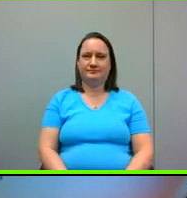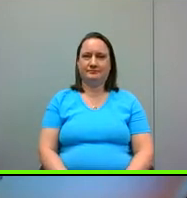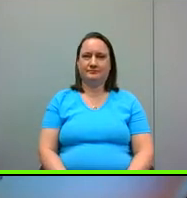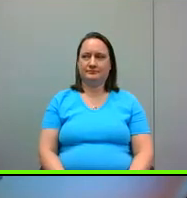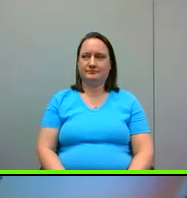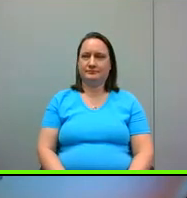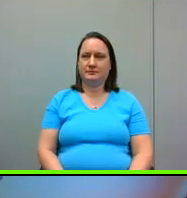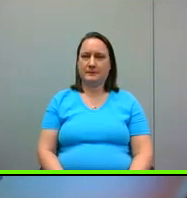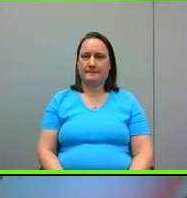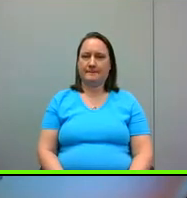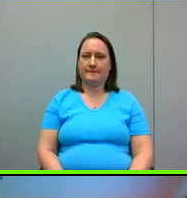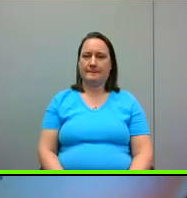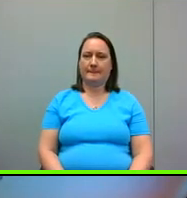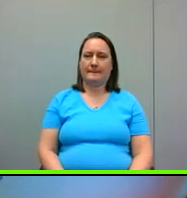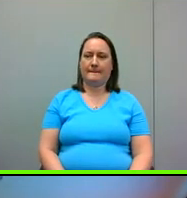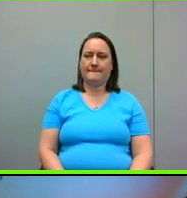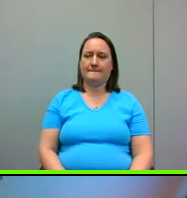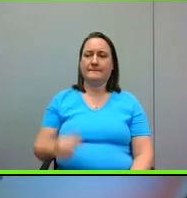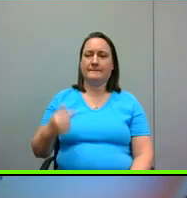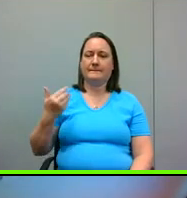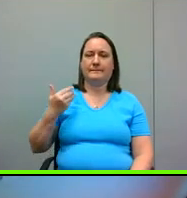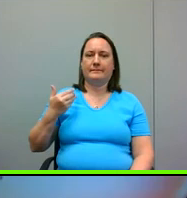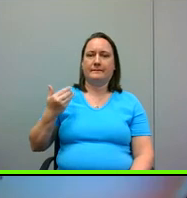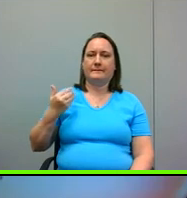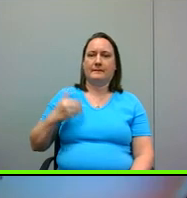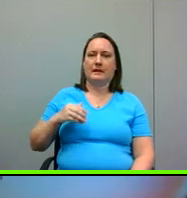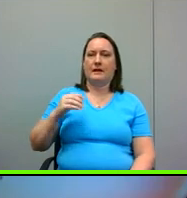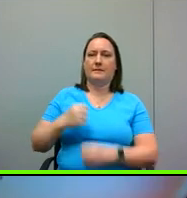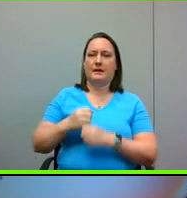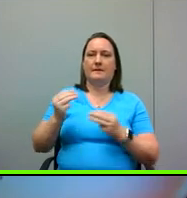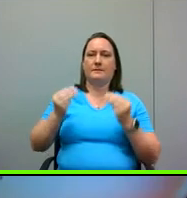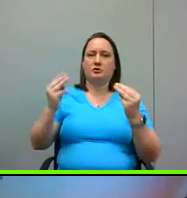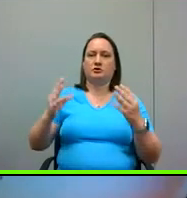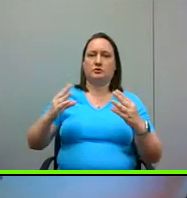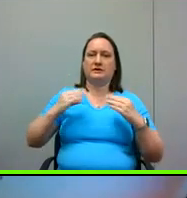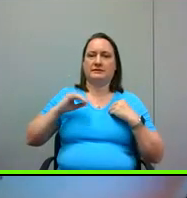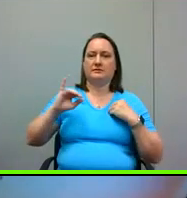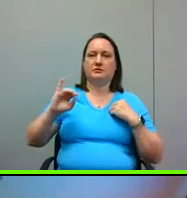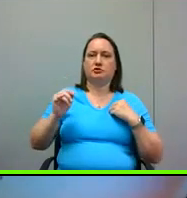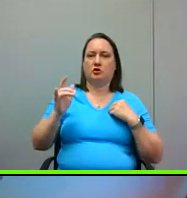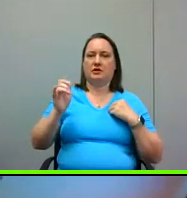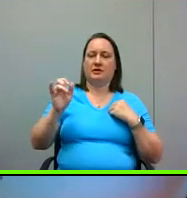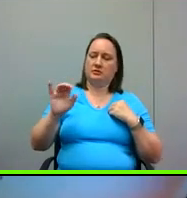So this is Dawn Mosley. I make a motion to accept having Joe LaFawn as the